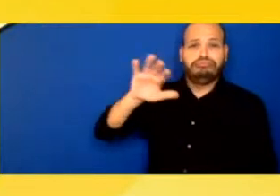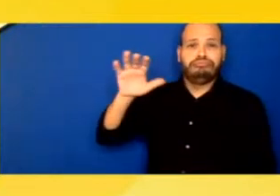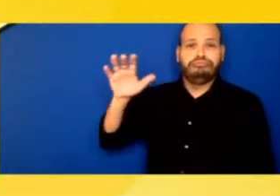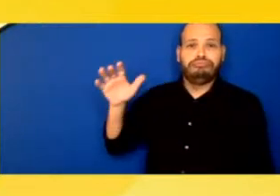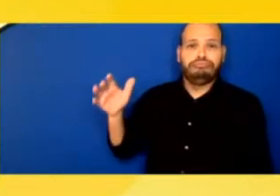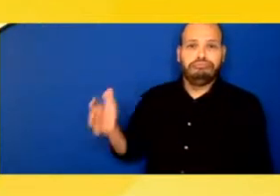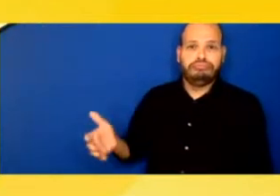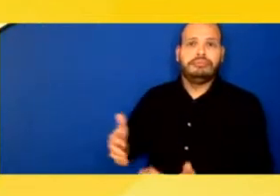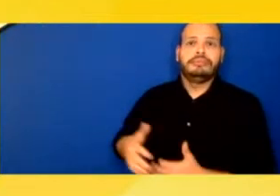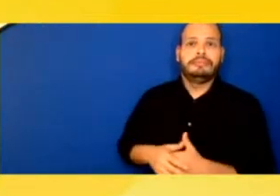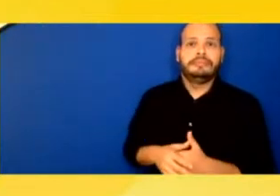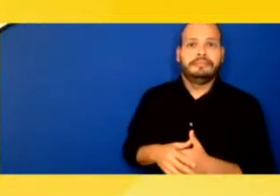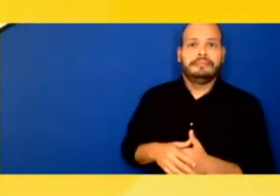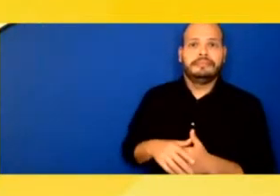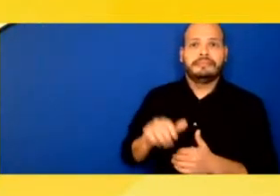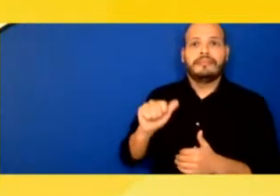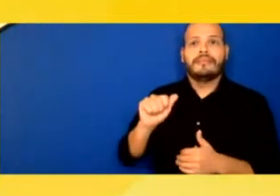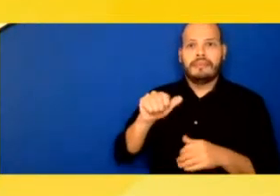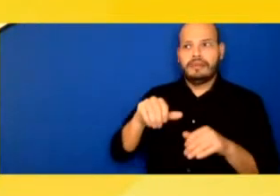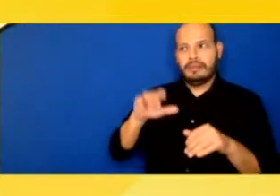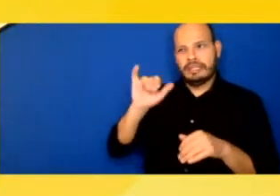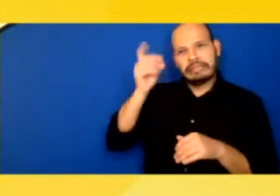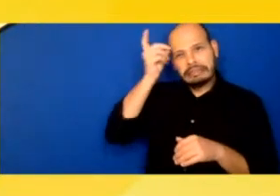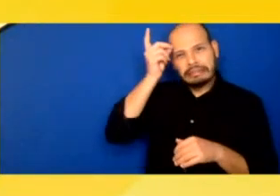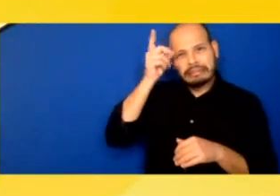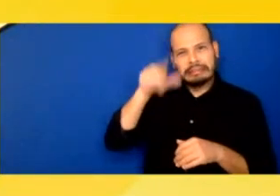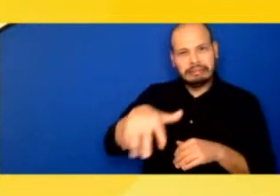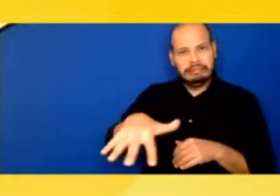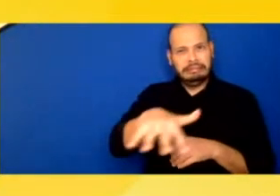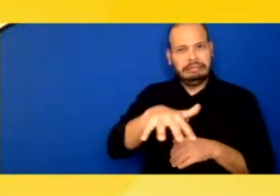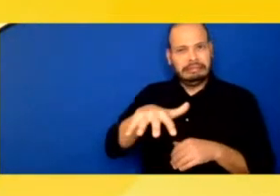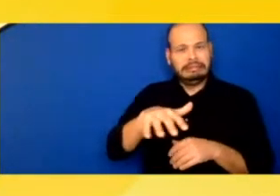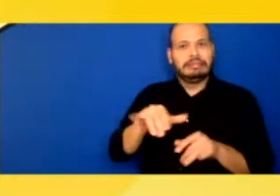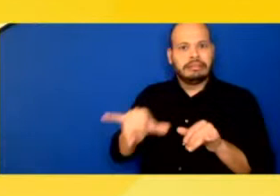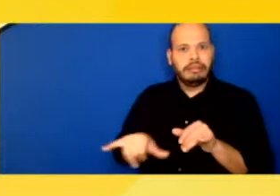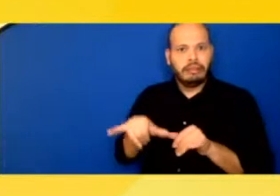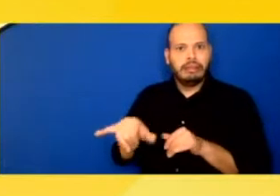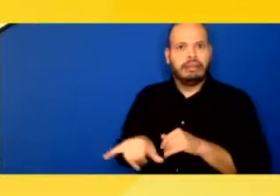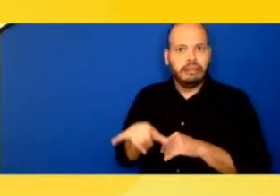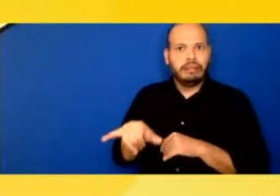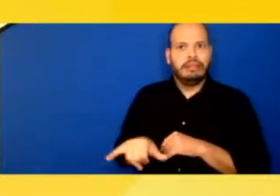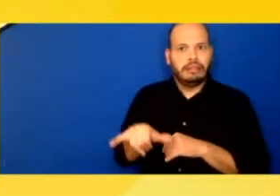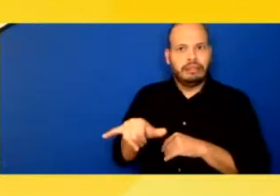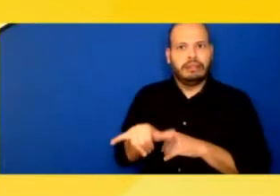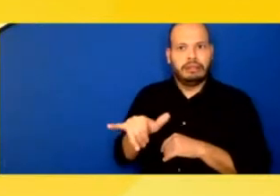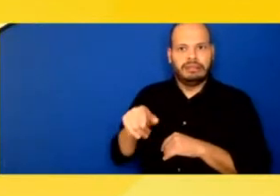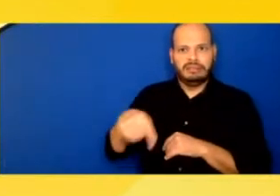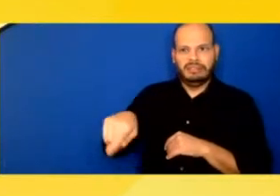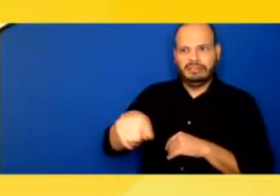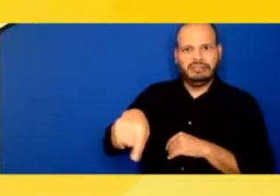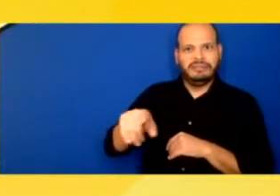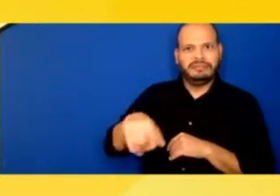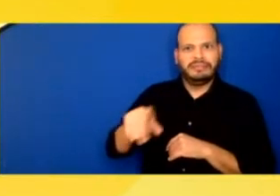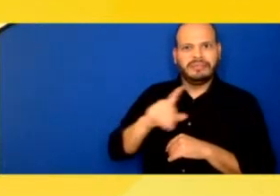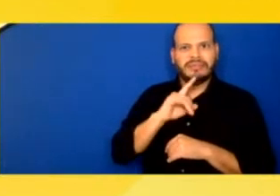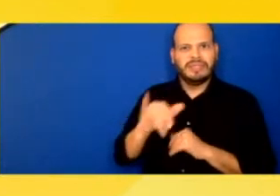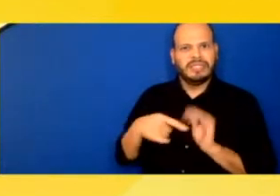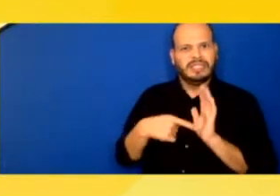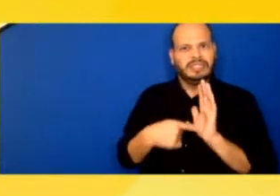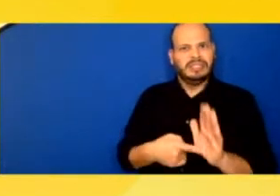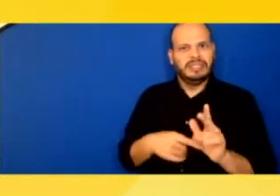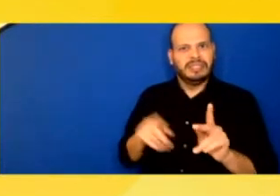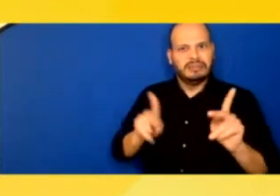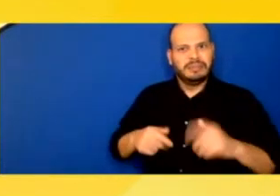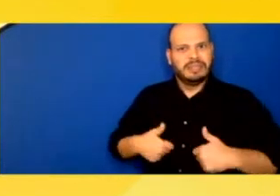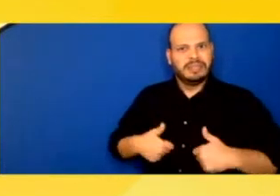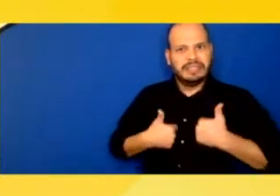sends a message to a significant population in Dallas that we do not care about you. And as people of faith, we have